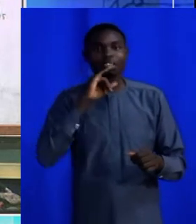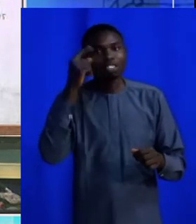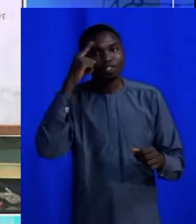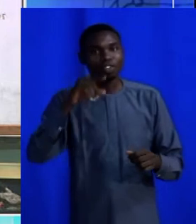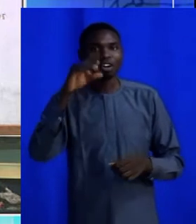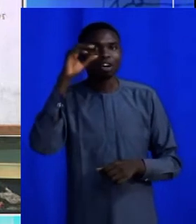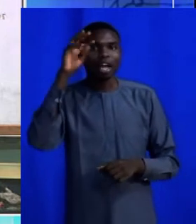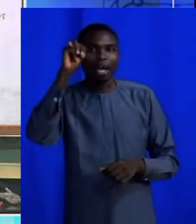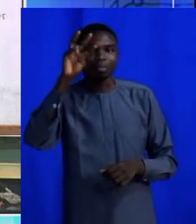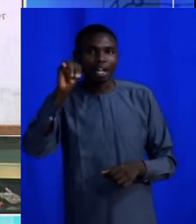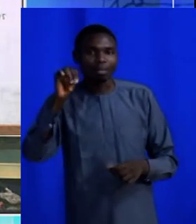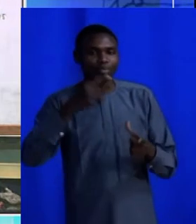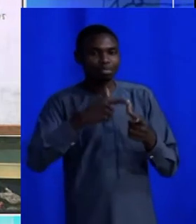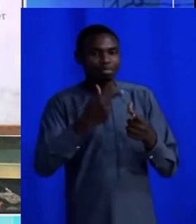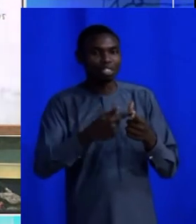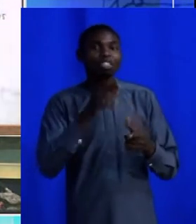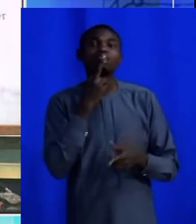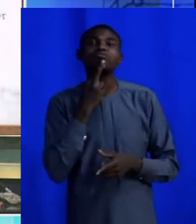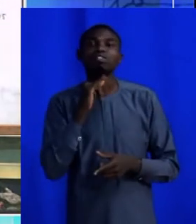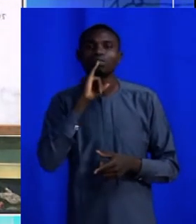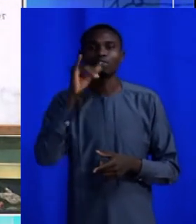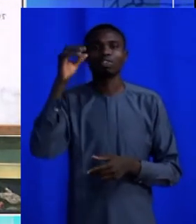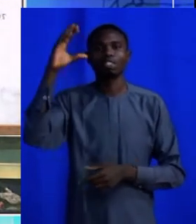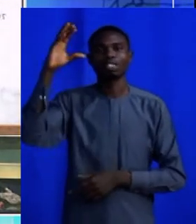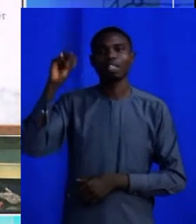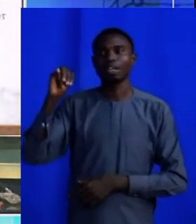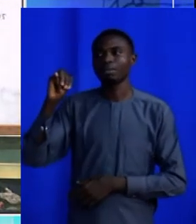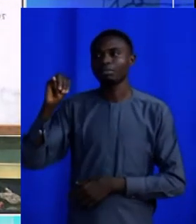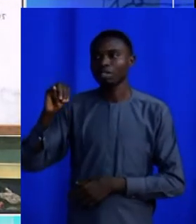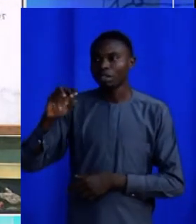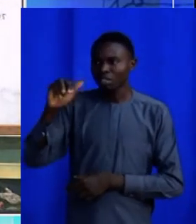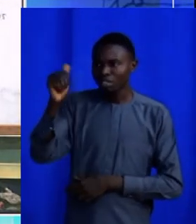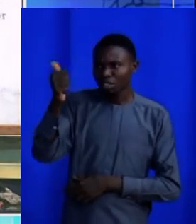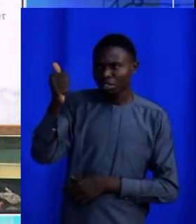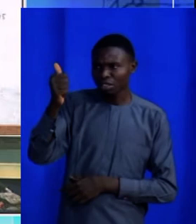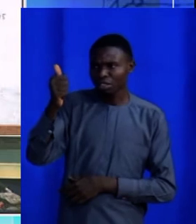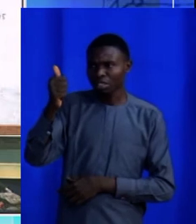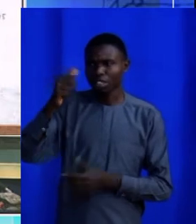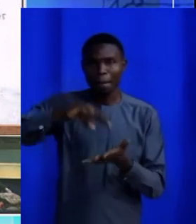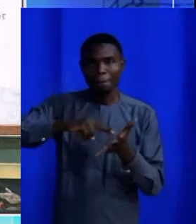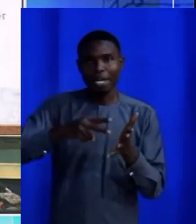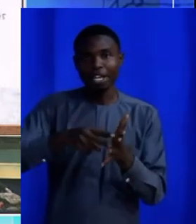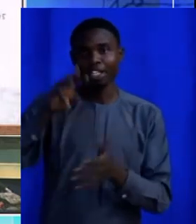for organic matter, for spreading on the